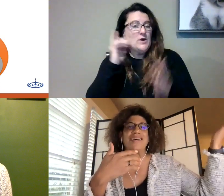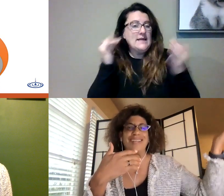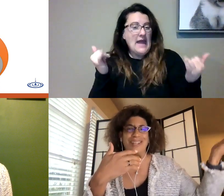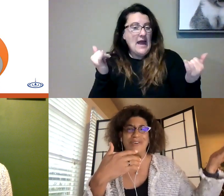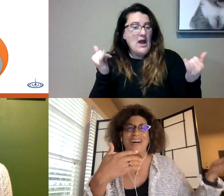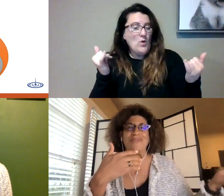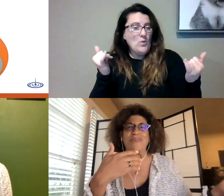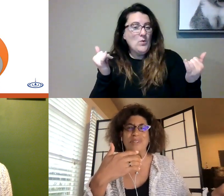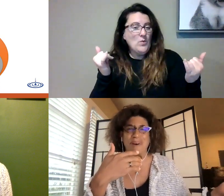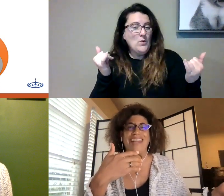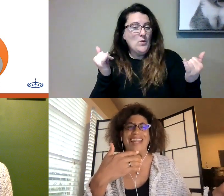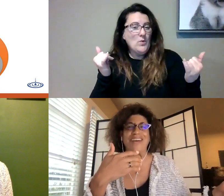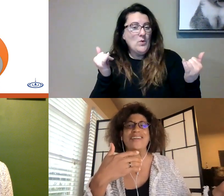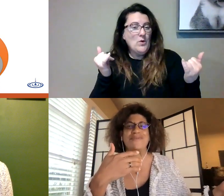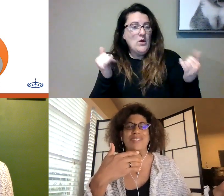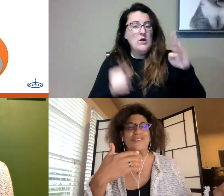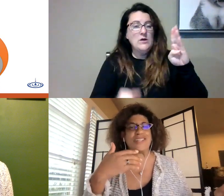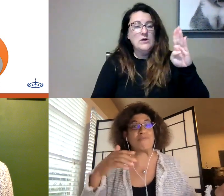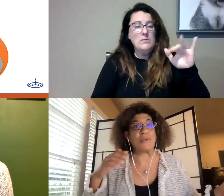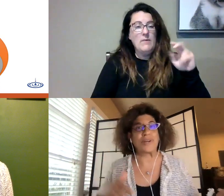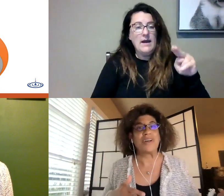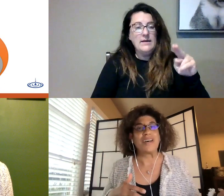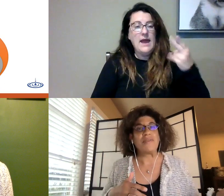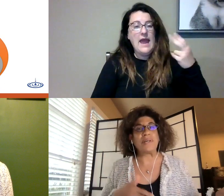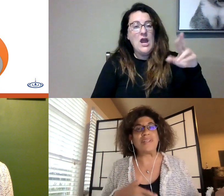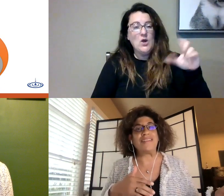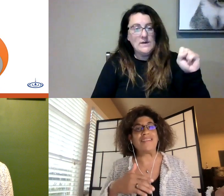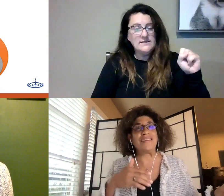this, with the Biden-Harris administration, but